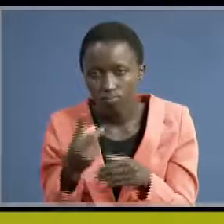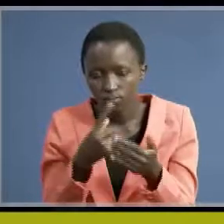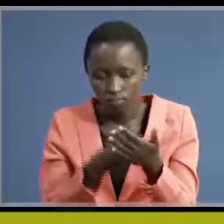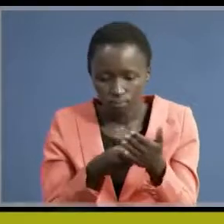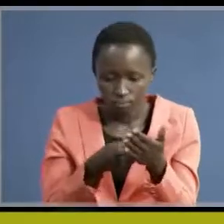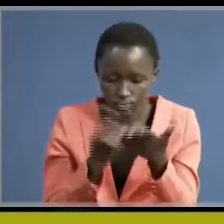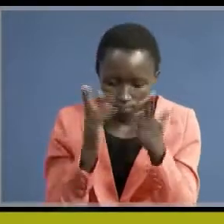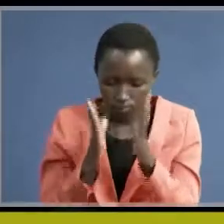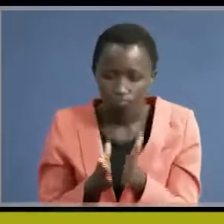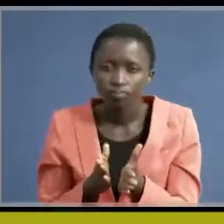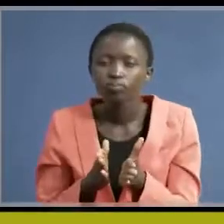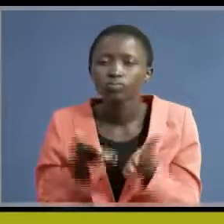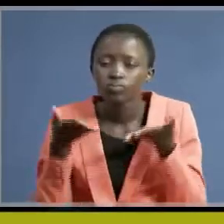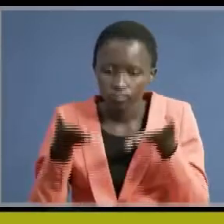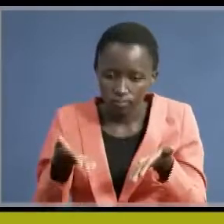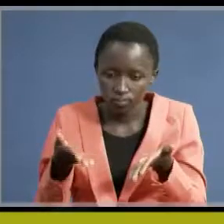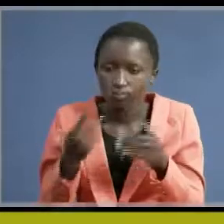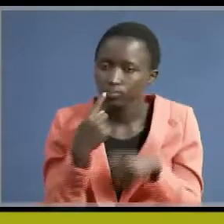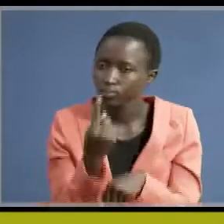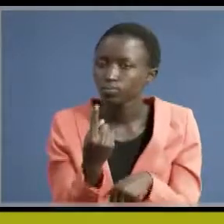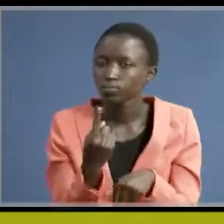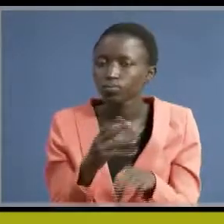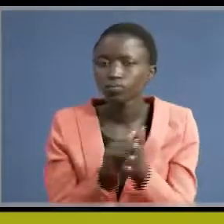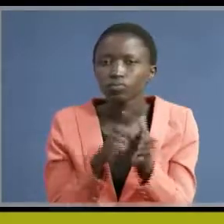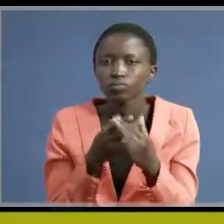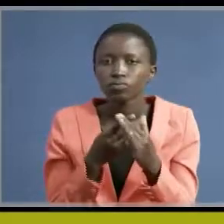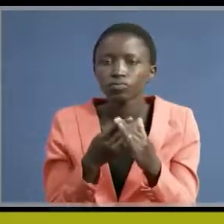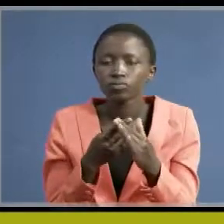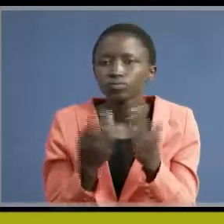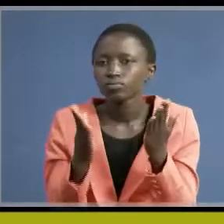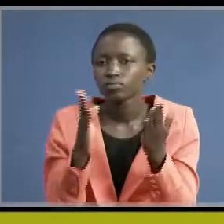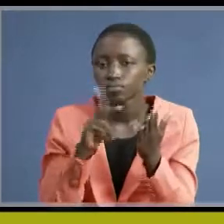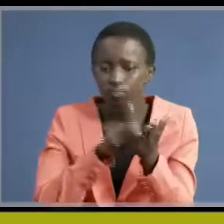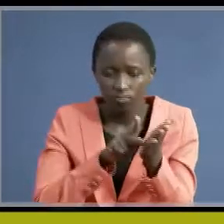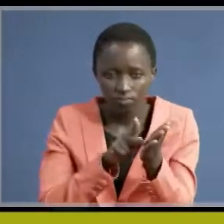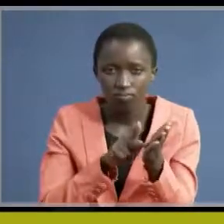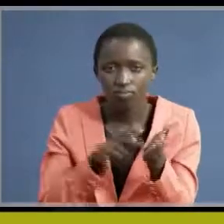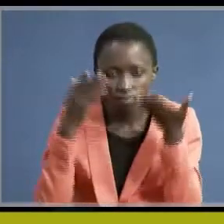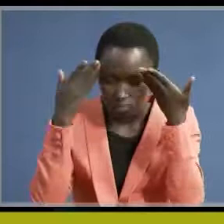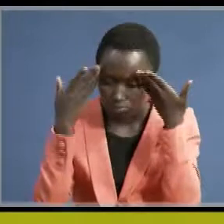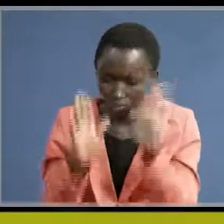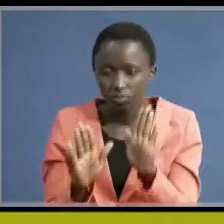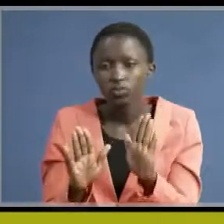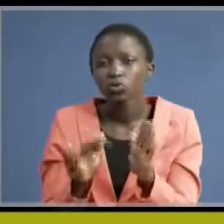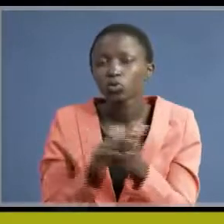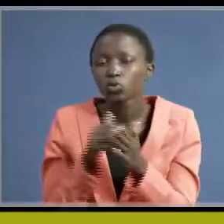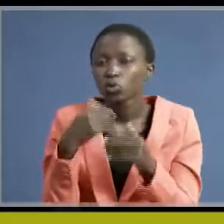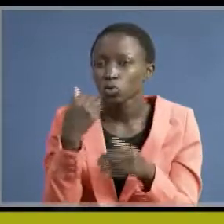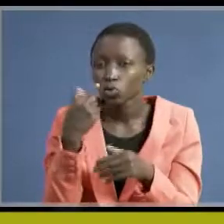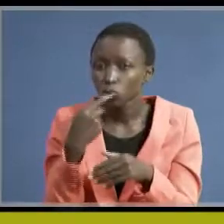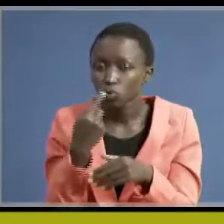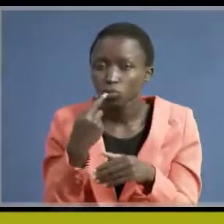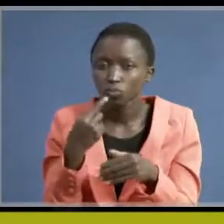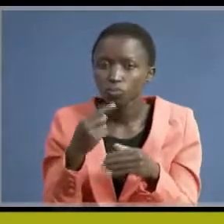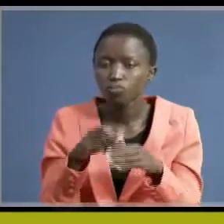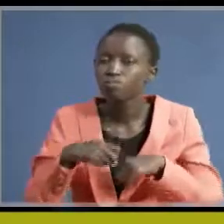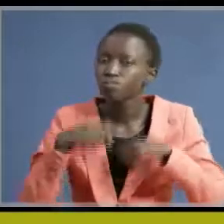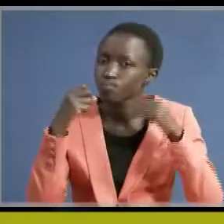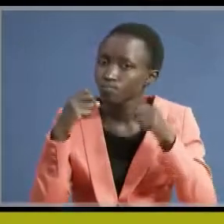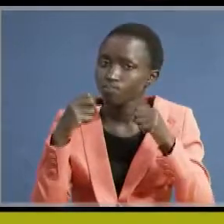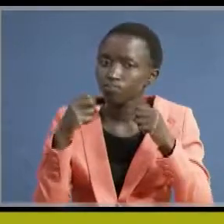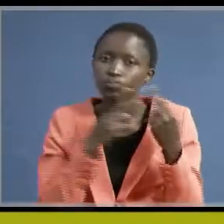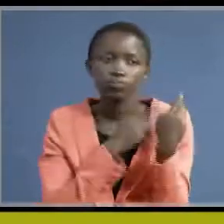taxpayers' money, that now we are being told is toxic. We do not know. I mean, who was in charge? Who should be